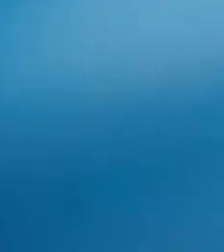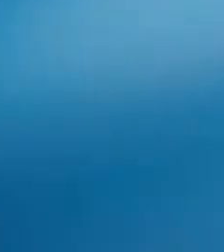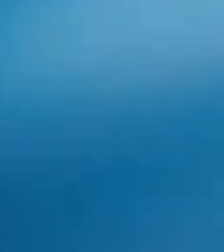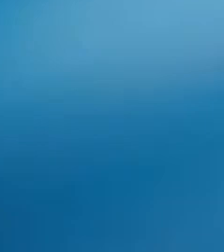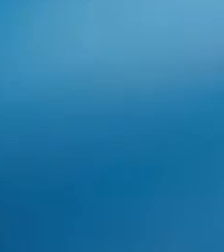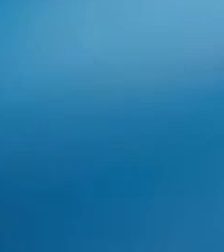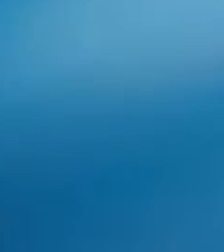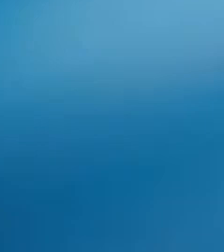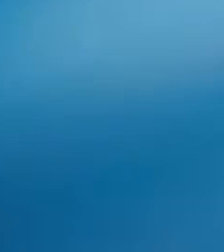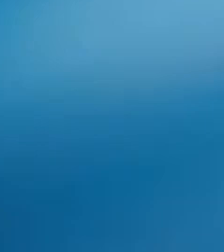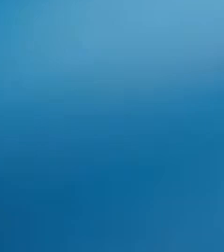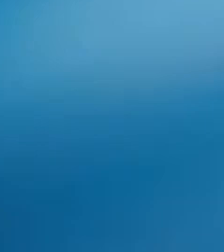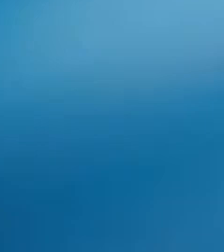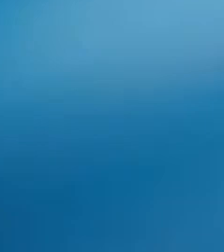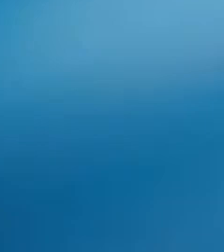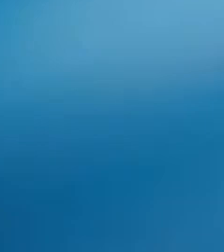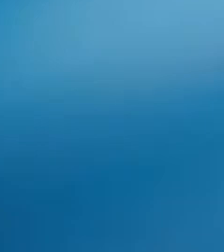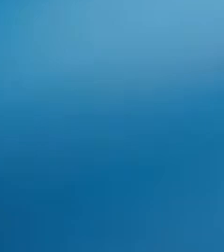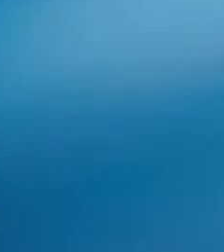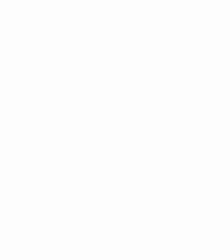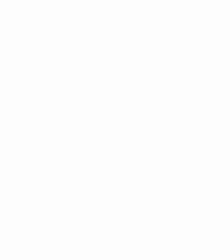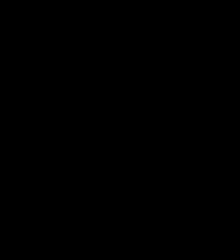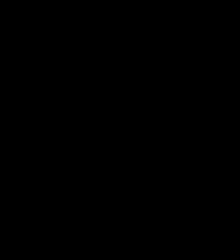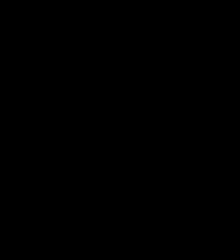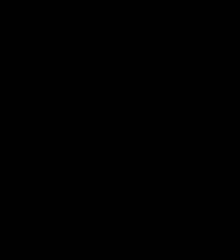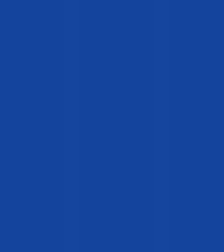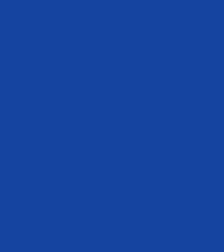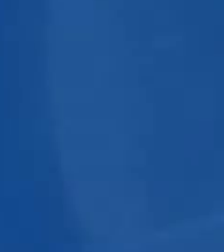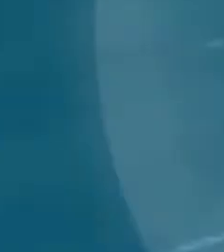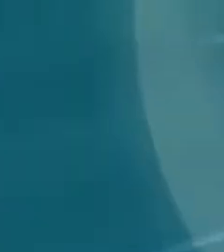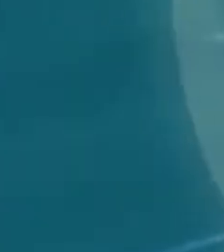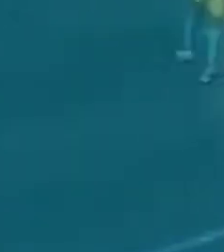Standard Bank. It can be.